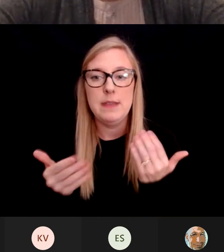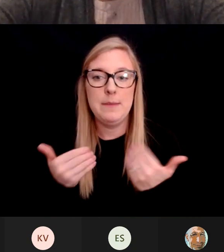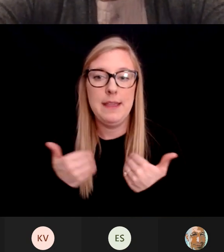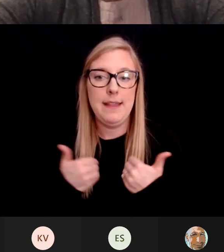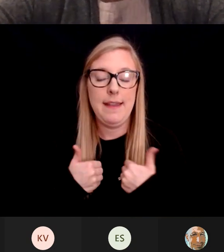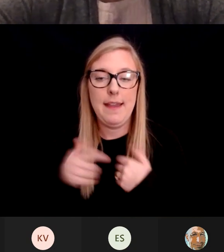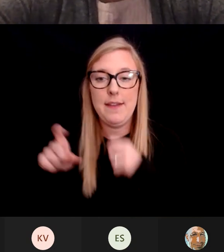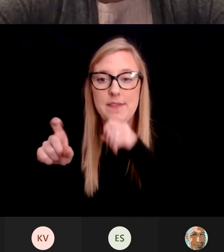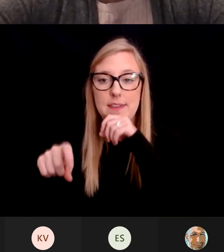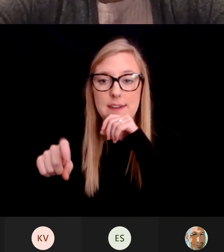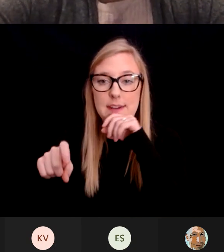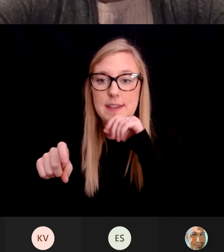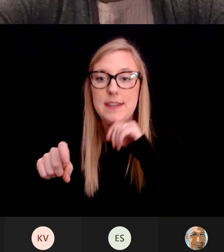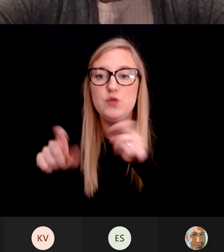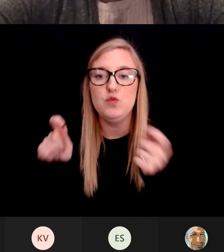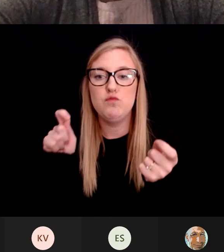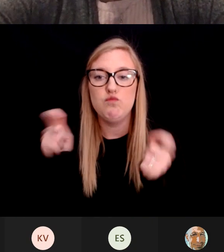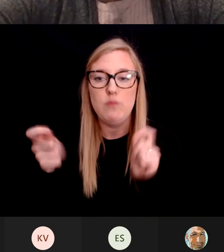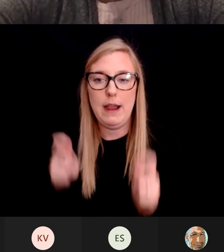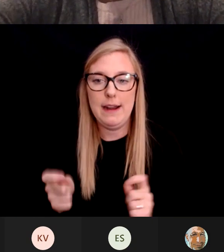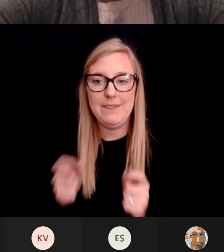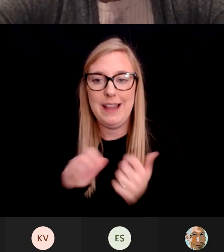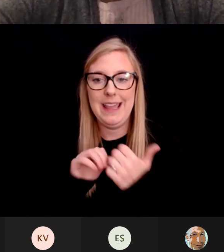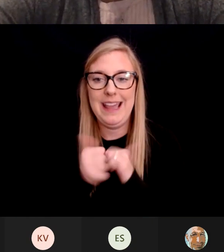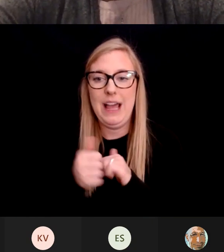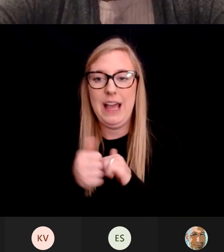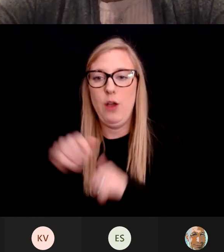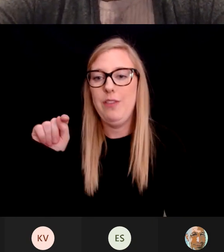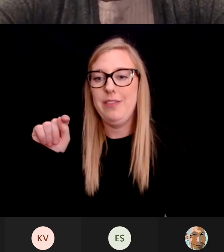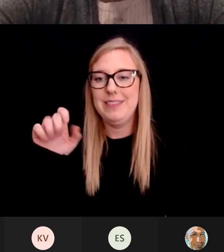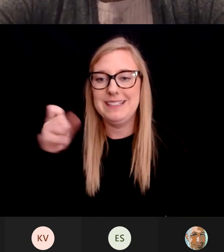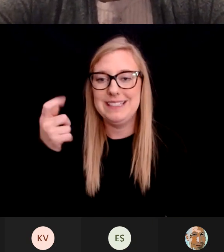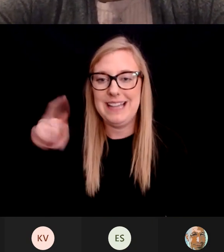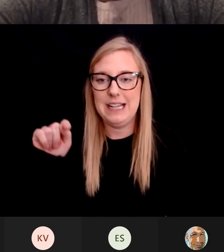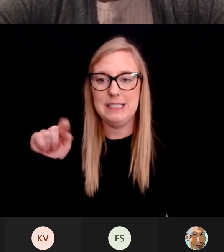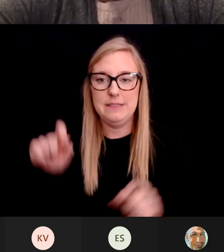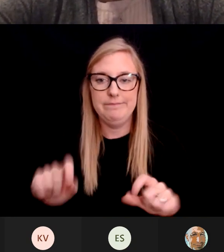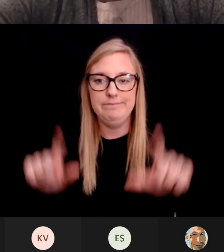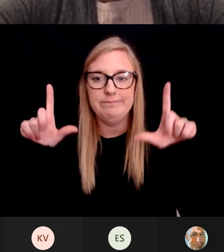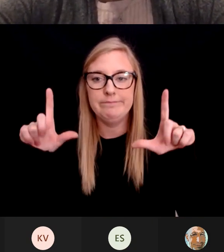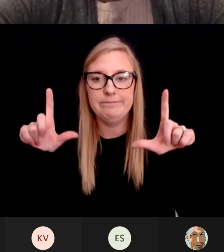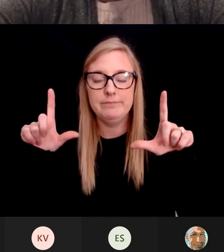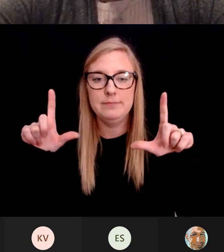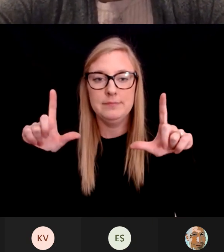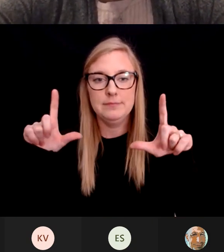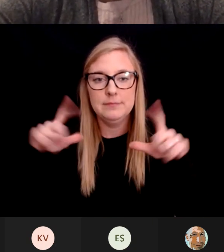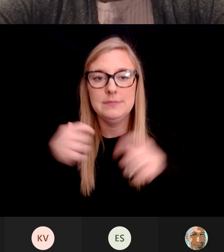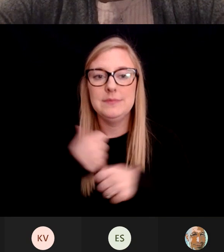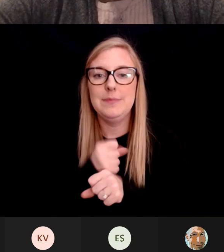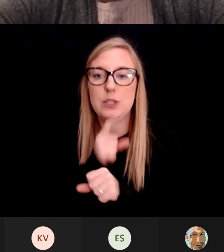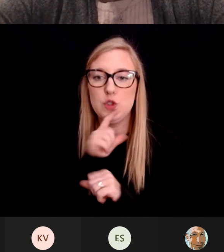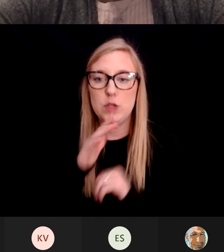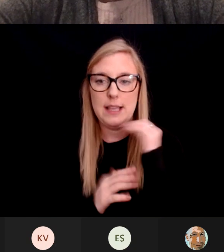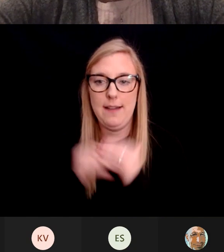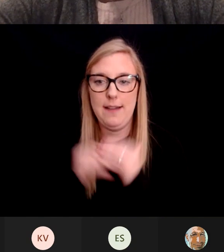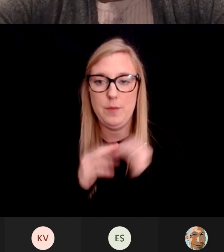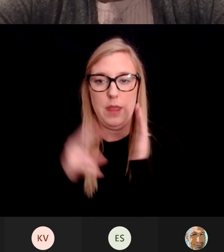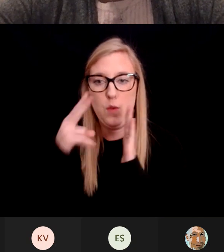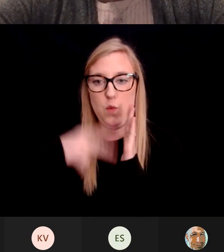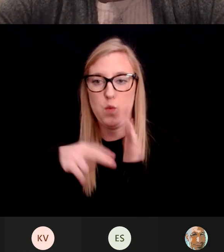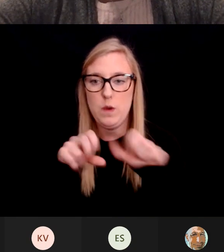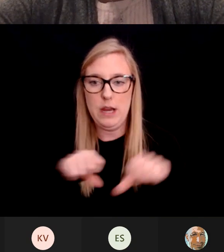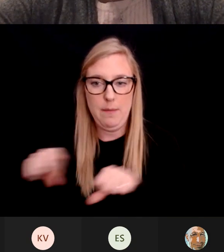need to kind of modify the way that text content is presented to make it as comfortably readable as possible.